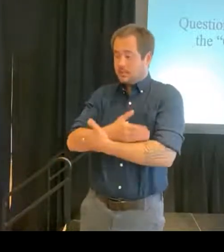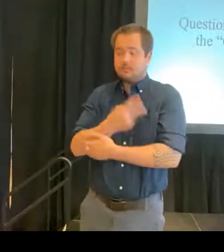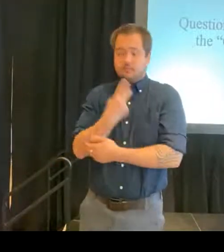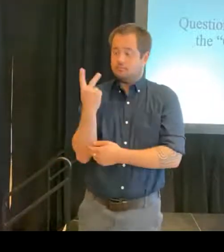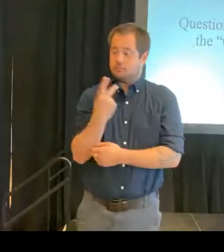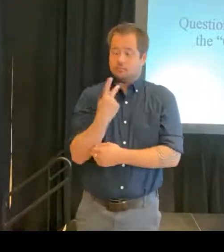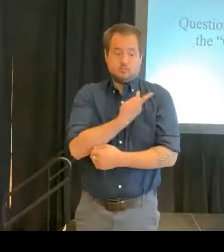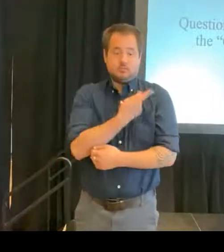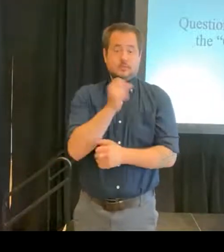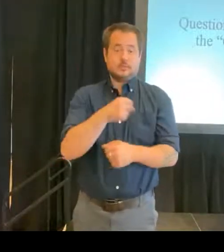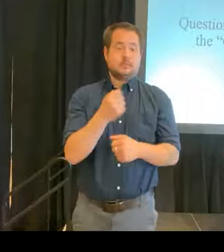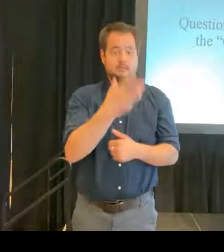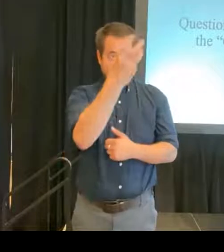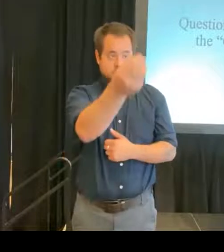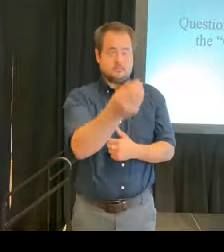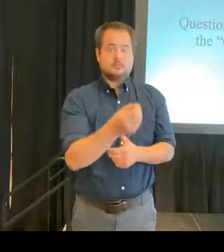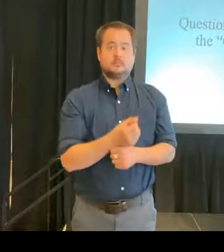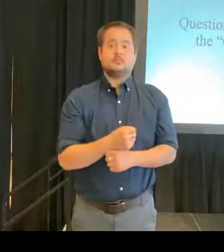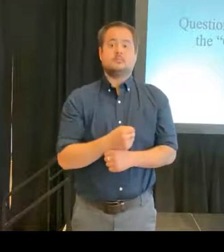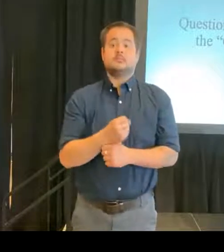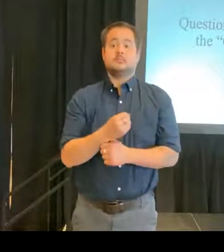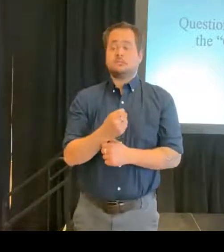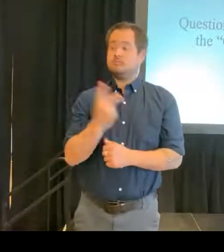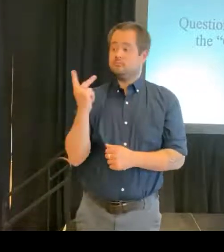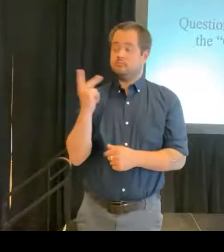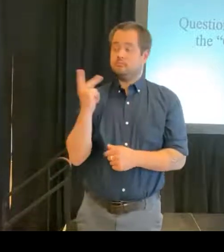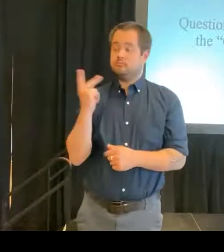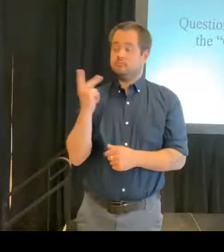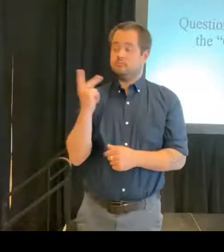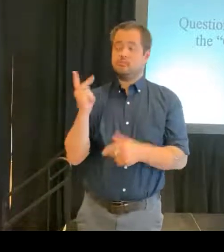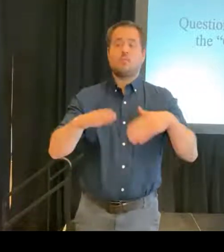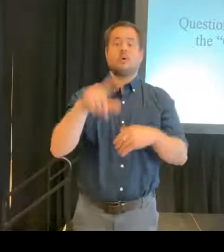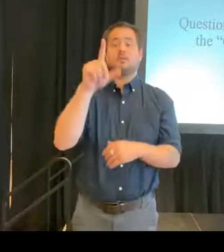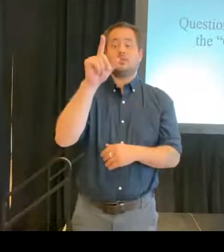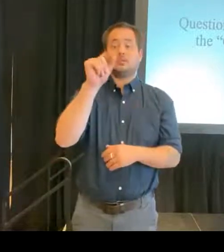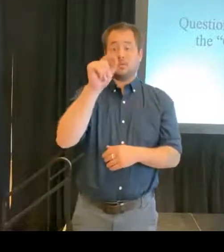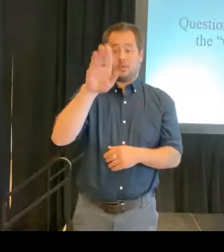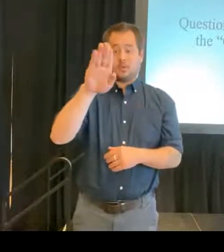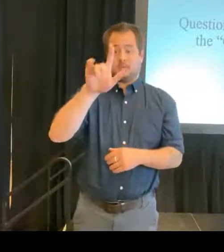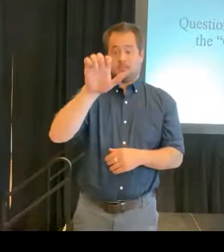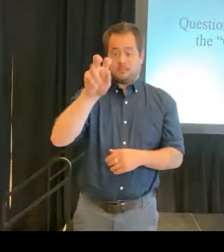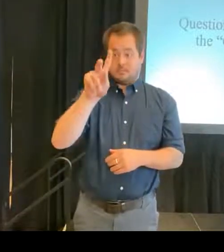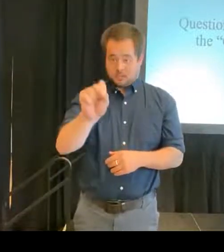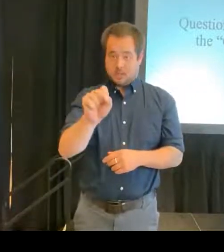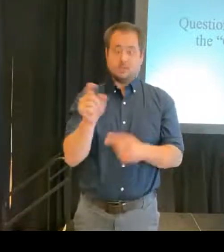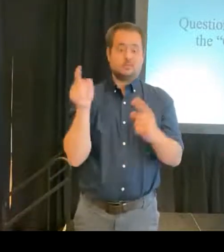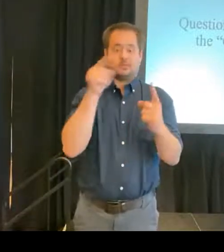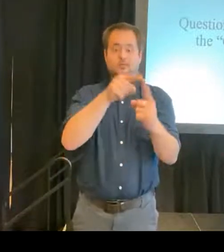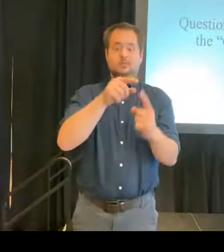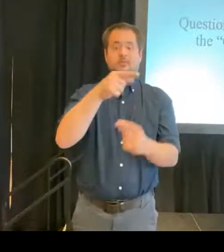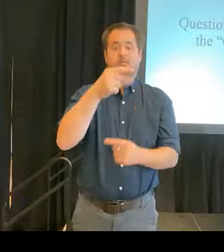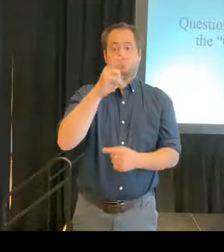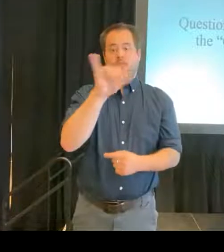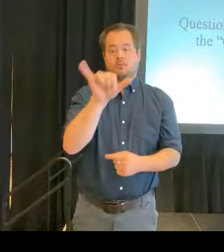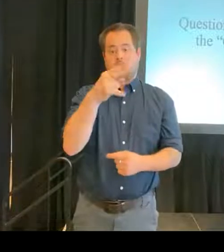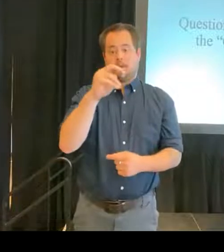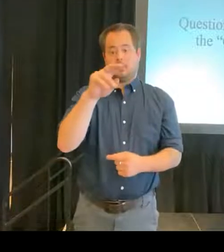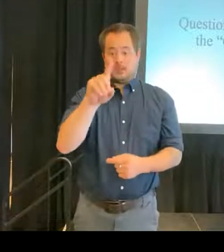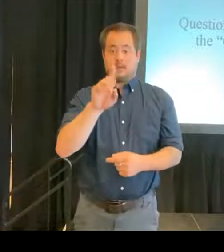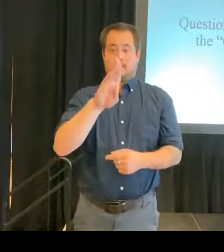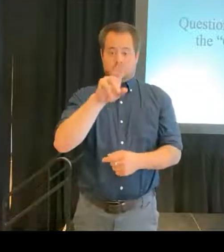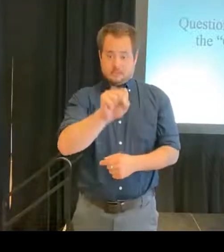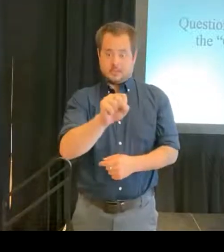gone. And we walked 20 blocks to the Greyhound bus station. We went from 1st Street